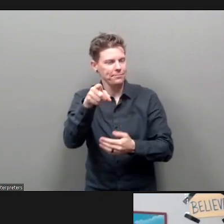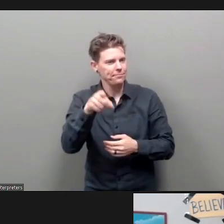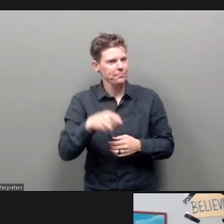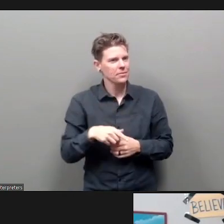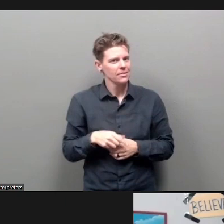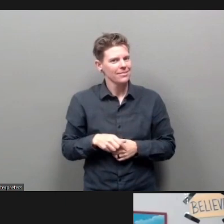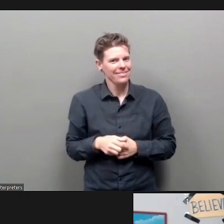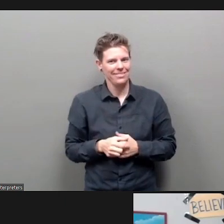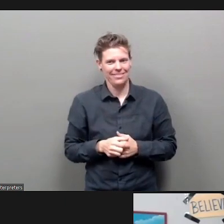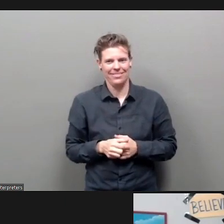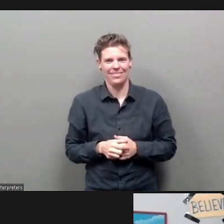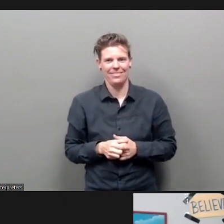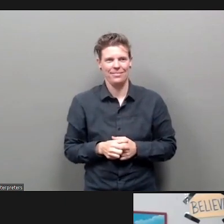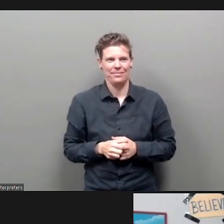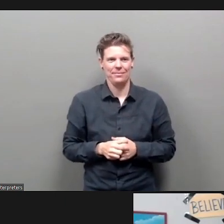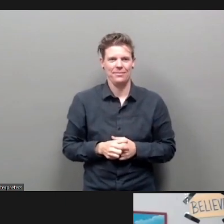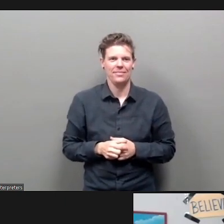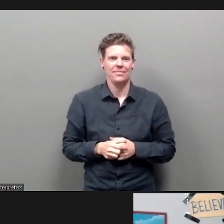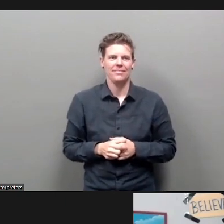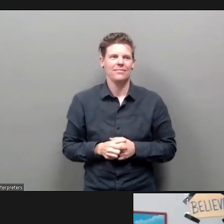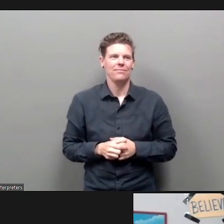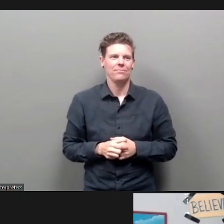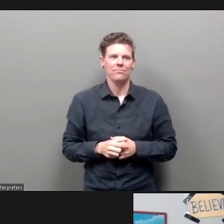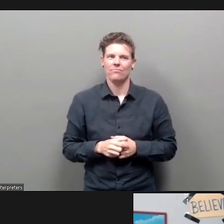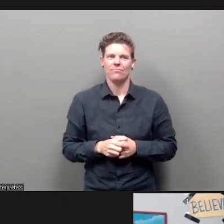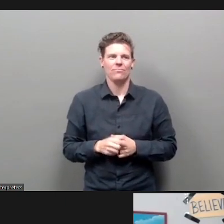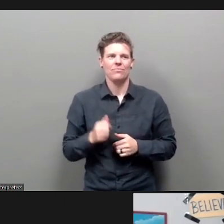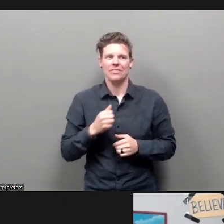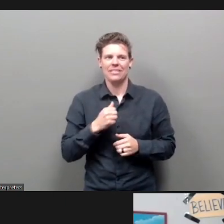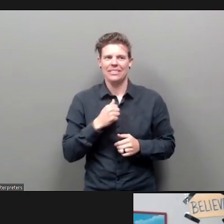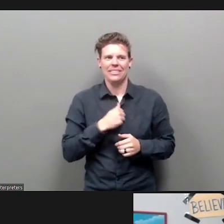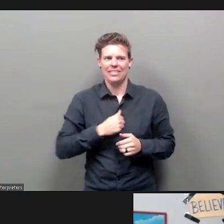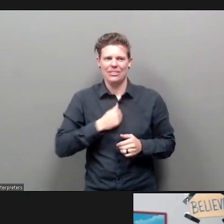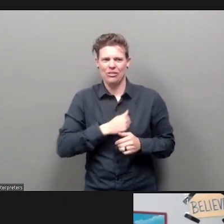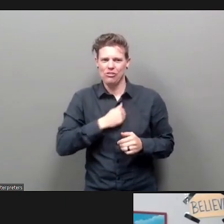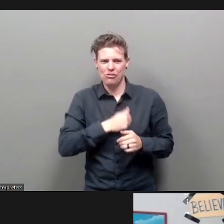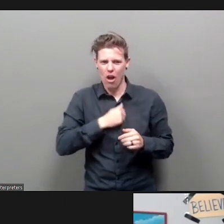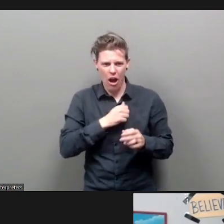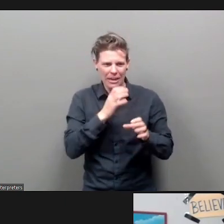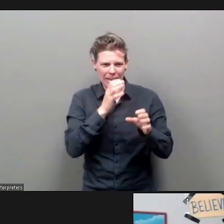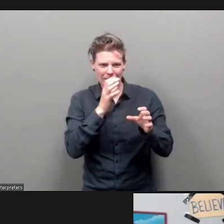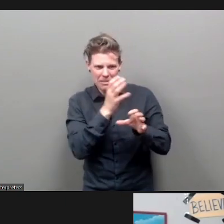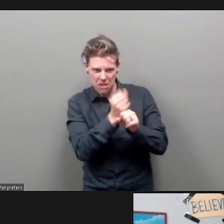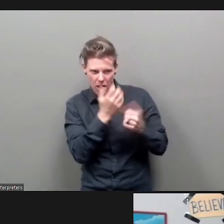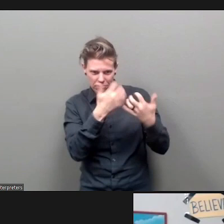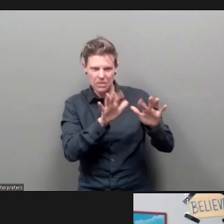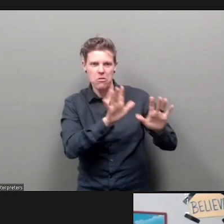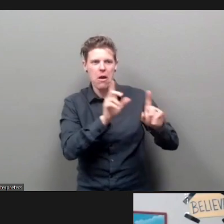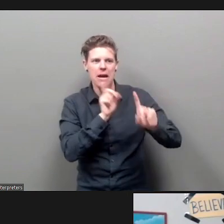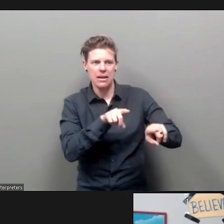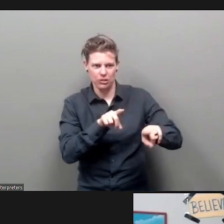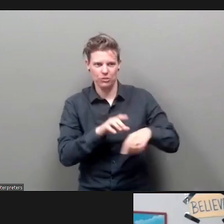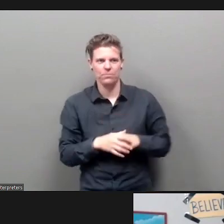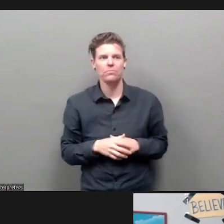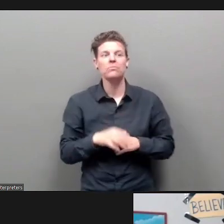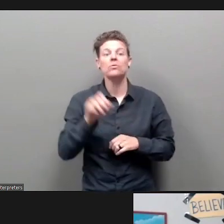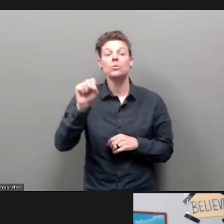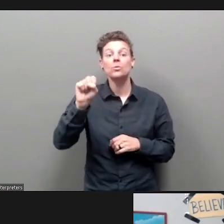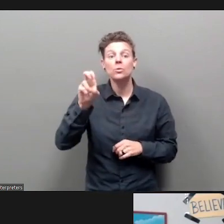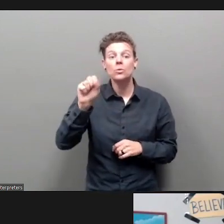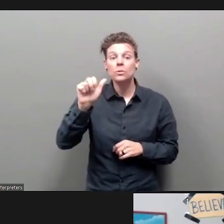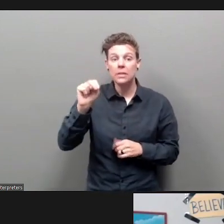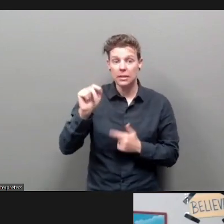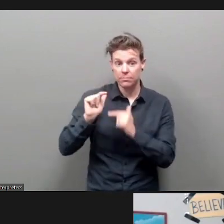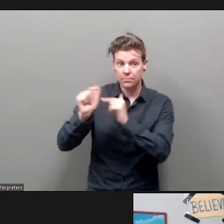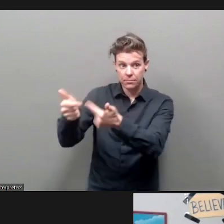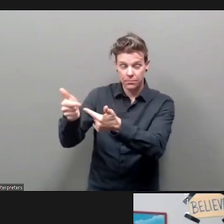Okay. Stella, sorry it took us a minute to get to you, but I'm glad you got your answer. Susan's question from the AP is, can Dr. Scrace and Patajon